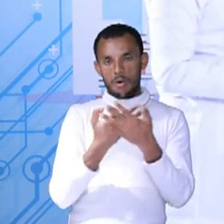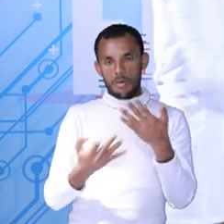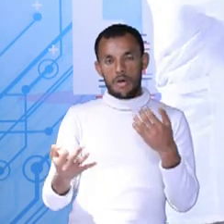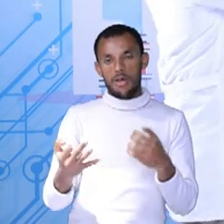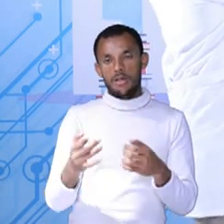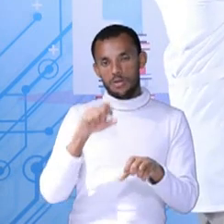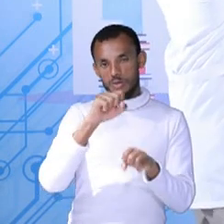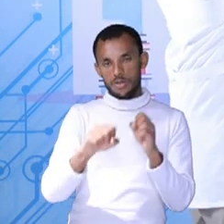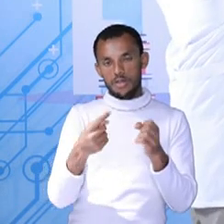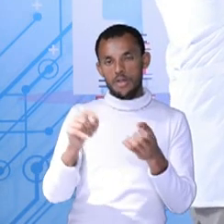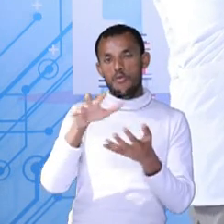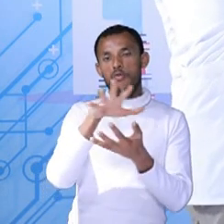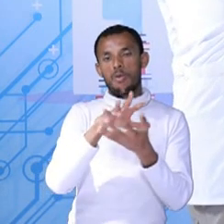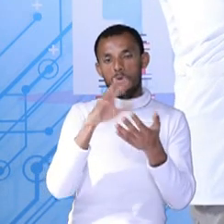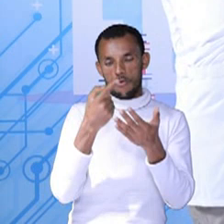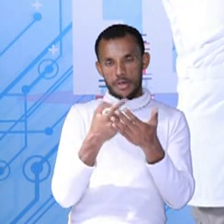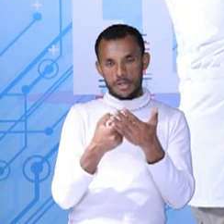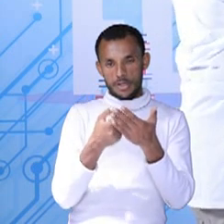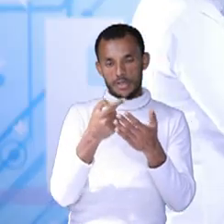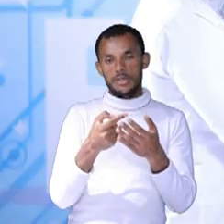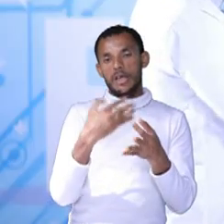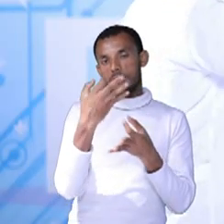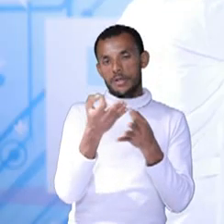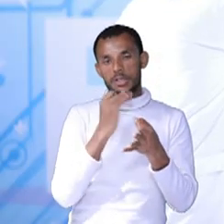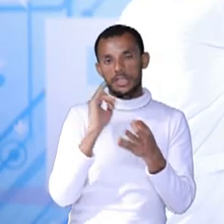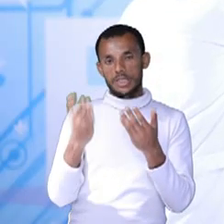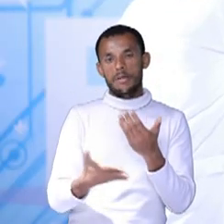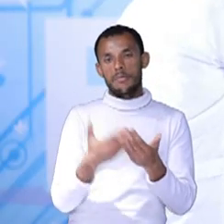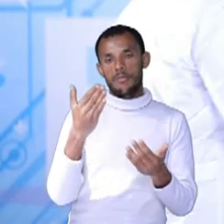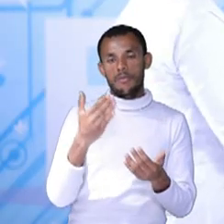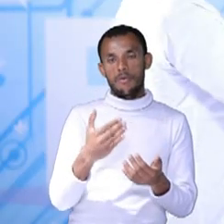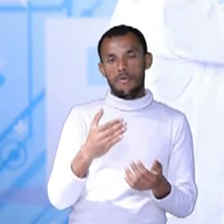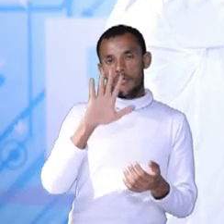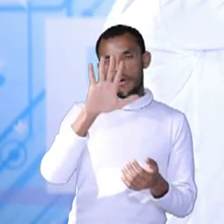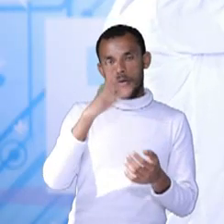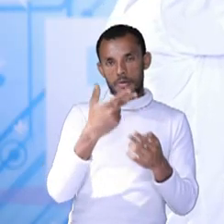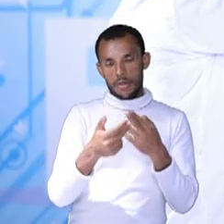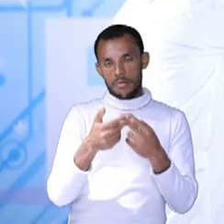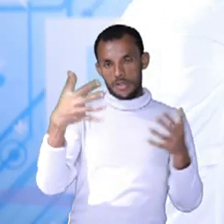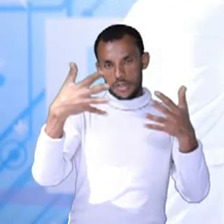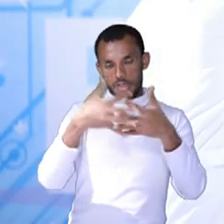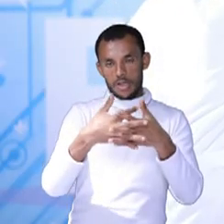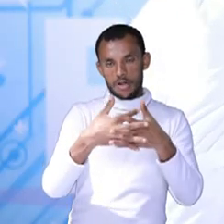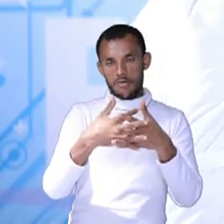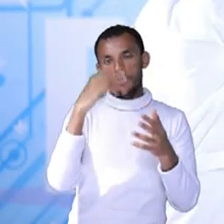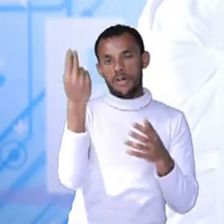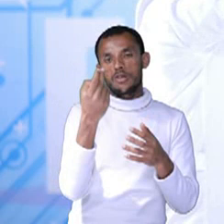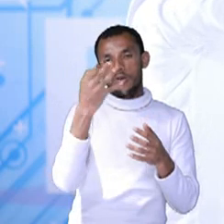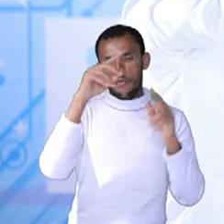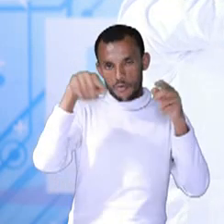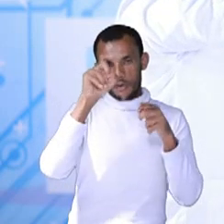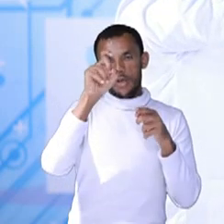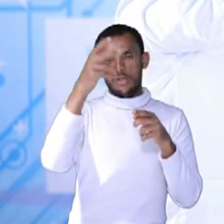So, the volume of this expression is, simply it is pi times the integration of the function f of